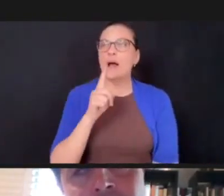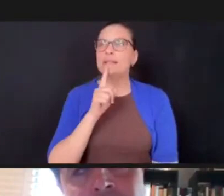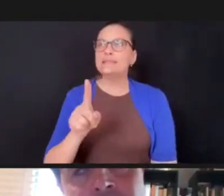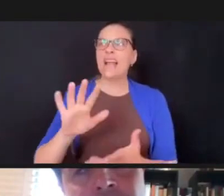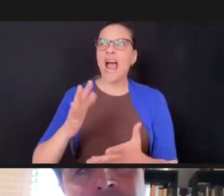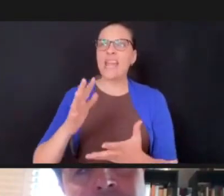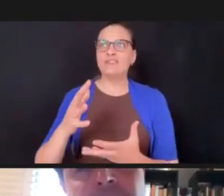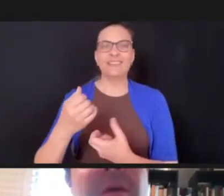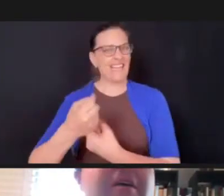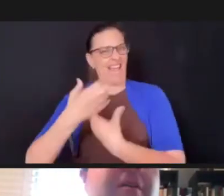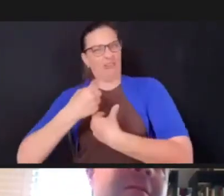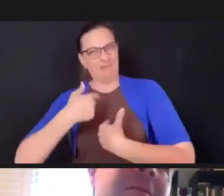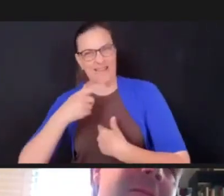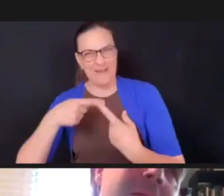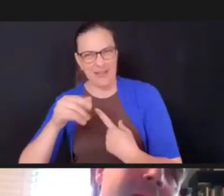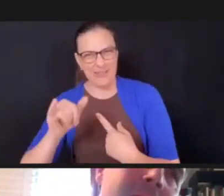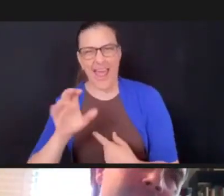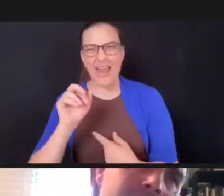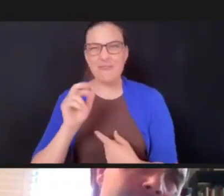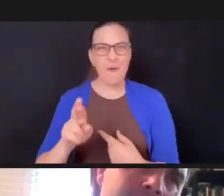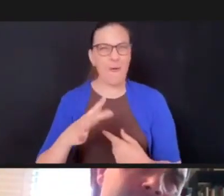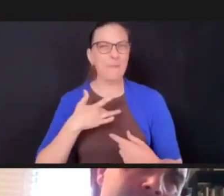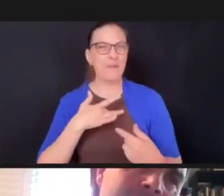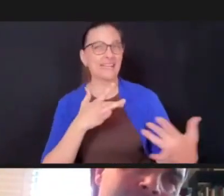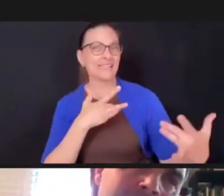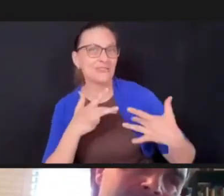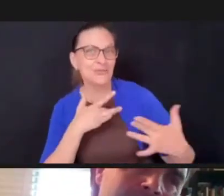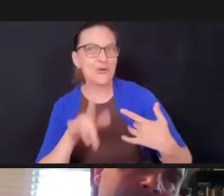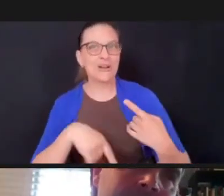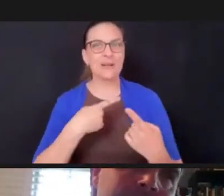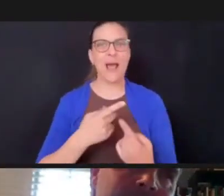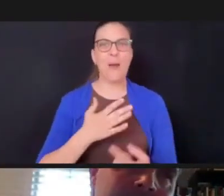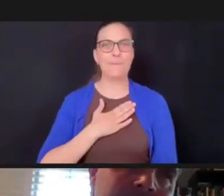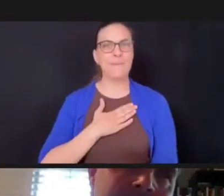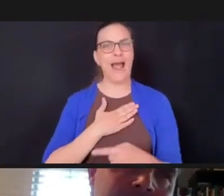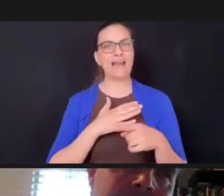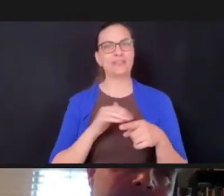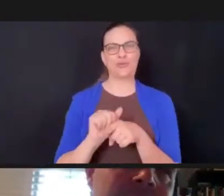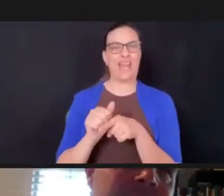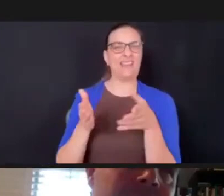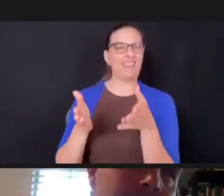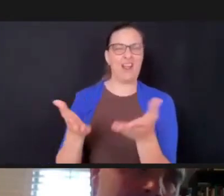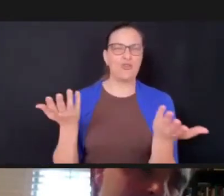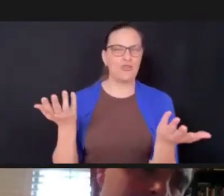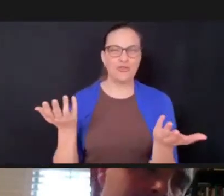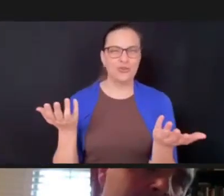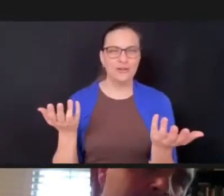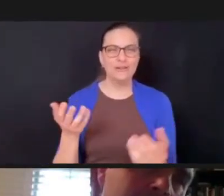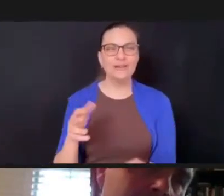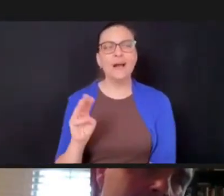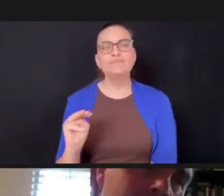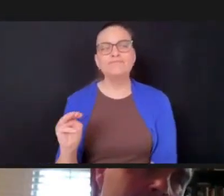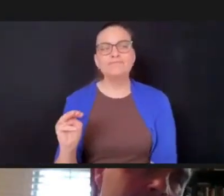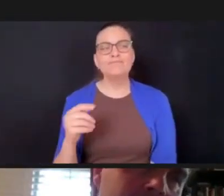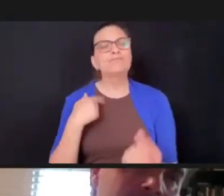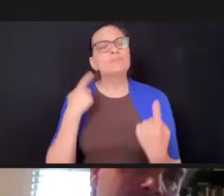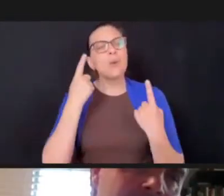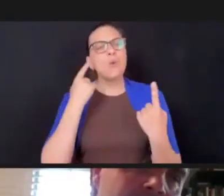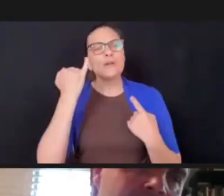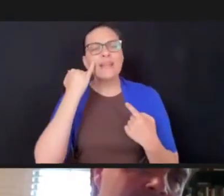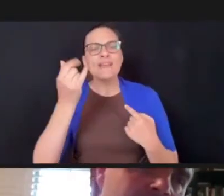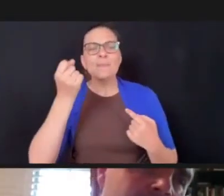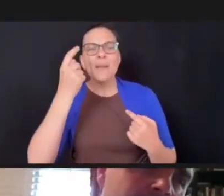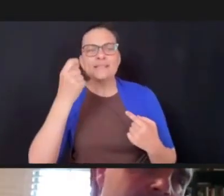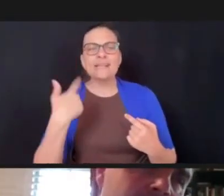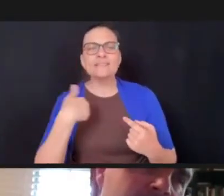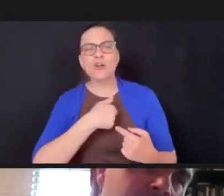yelled at me about it or been, concerned about my training there. I wonder if it makes sense for us to kind of, I